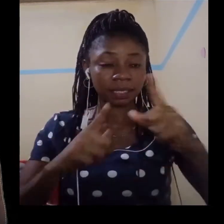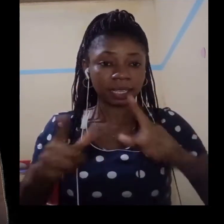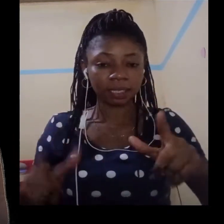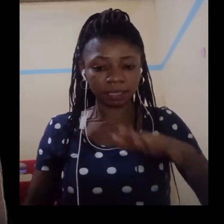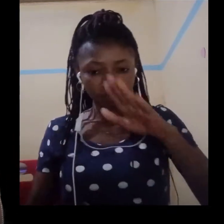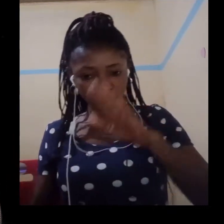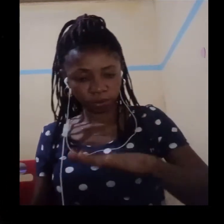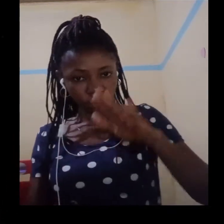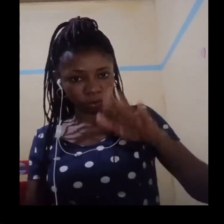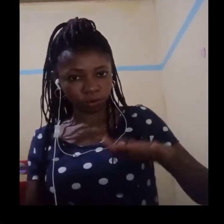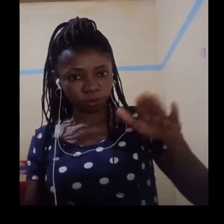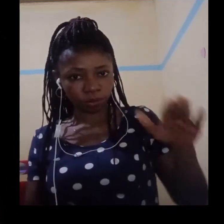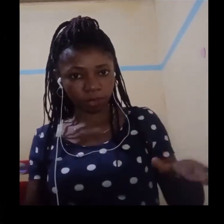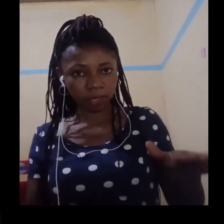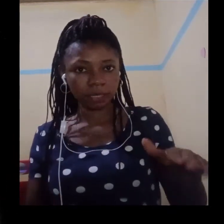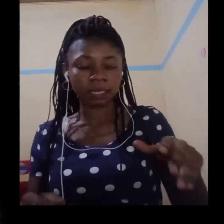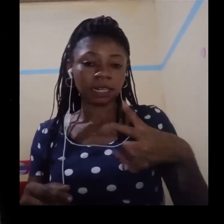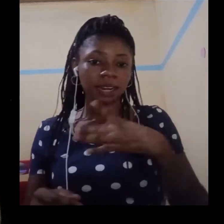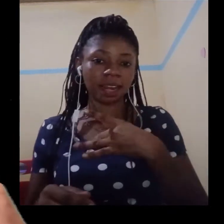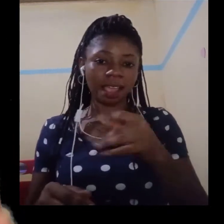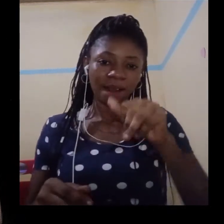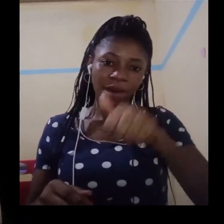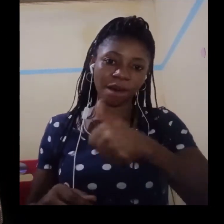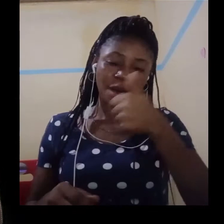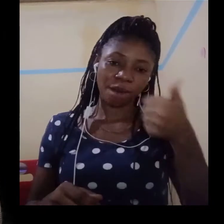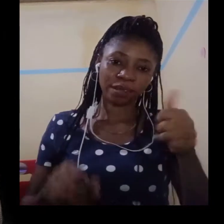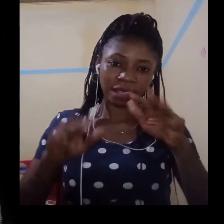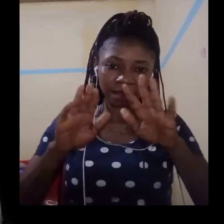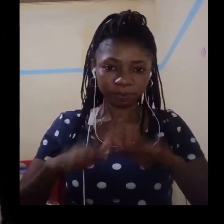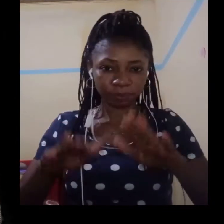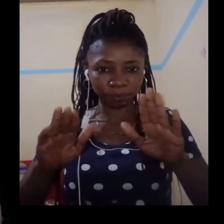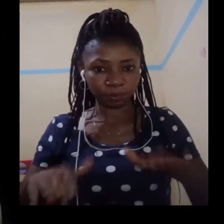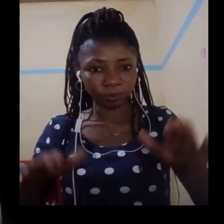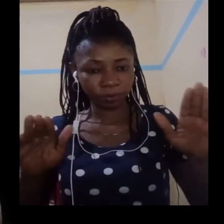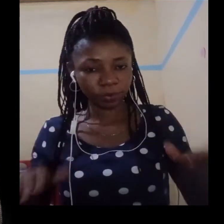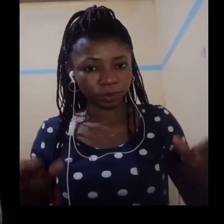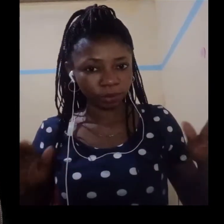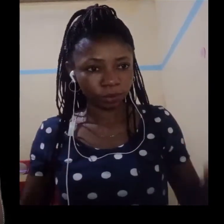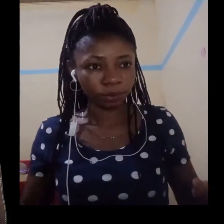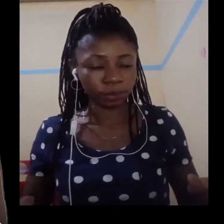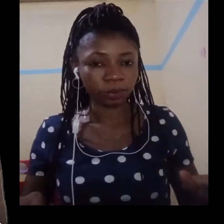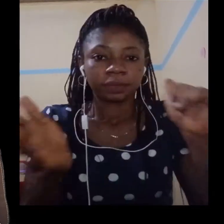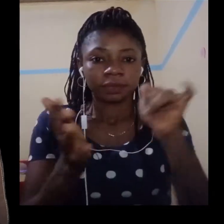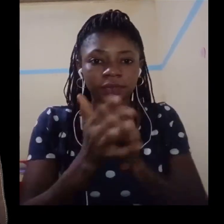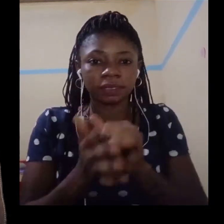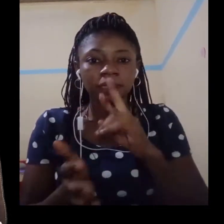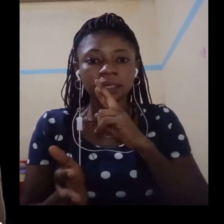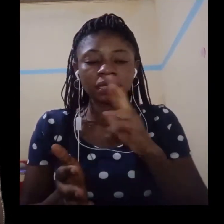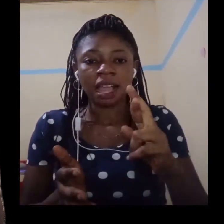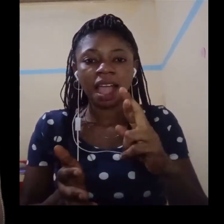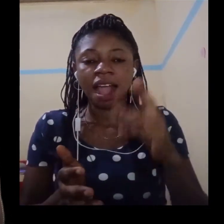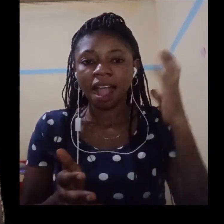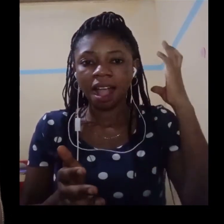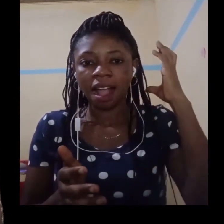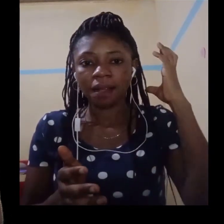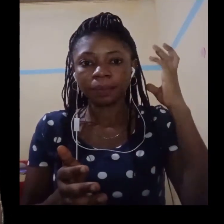like other children that are hearing. They came